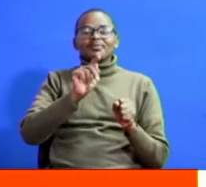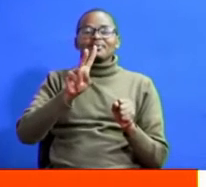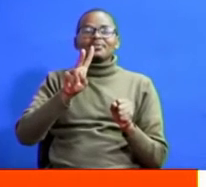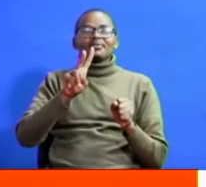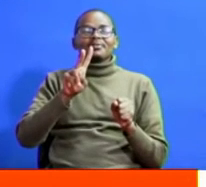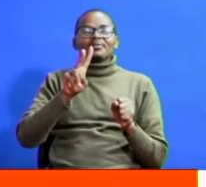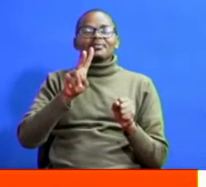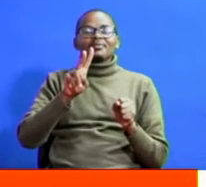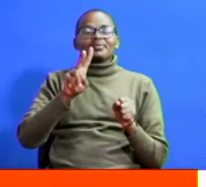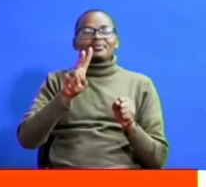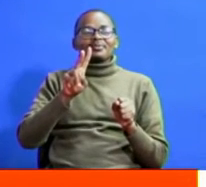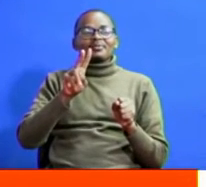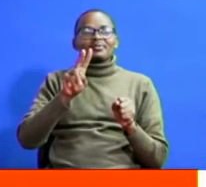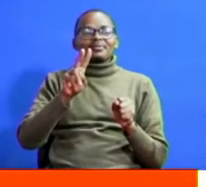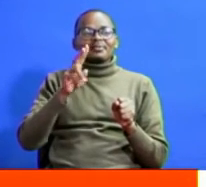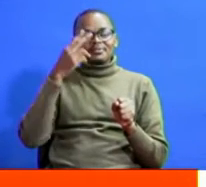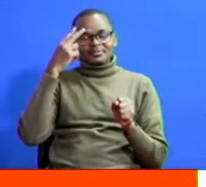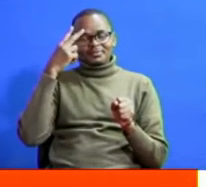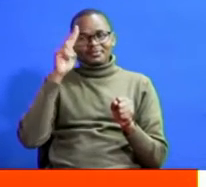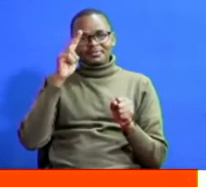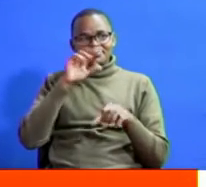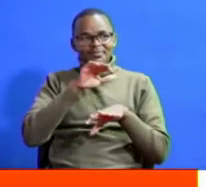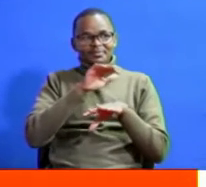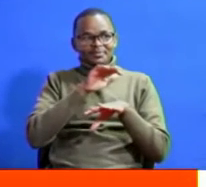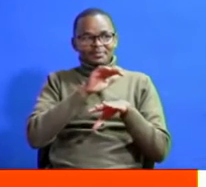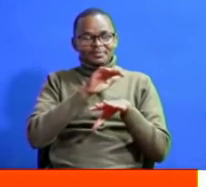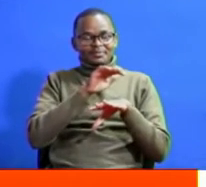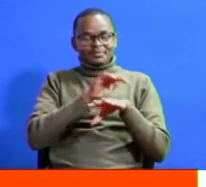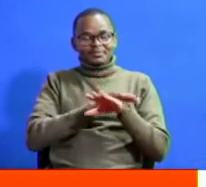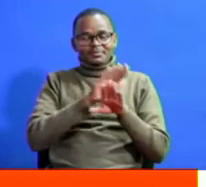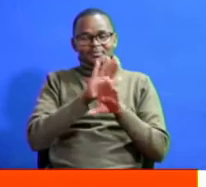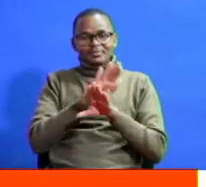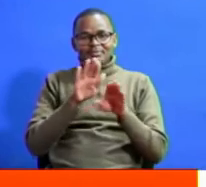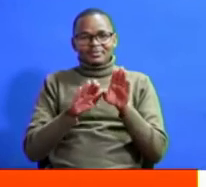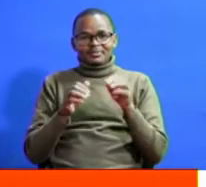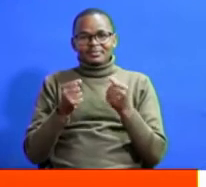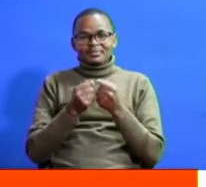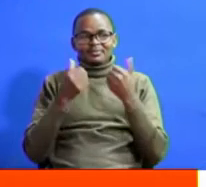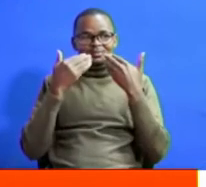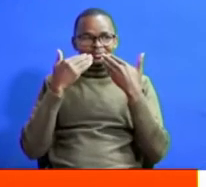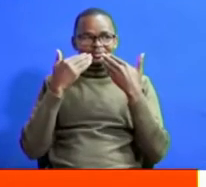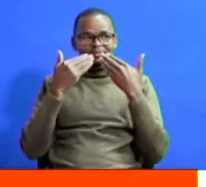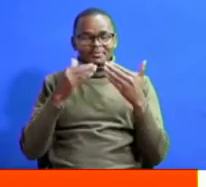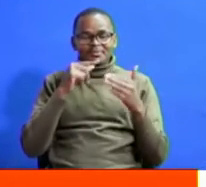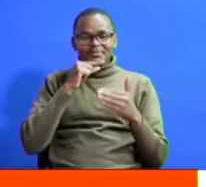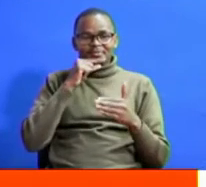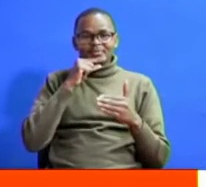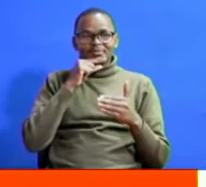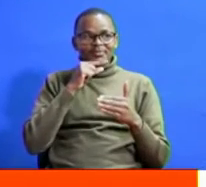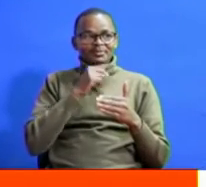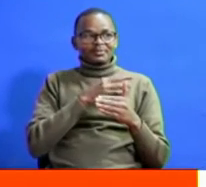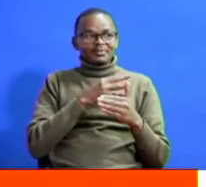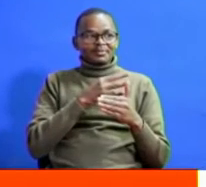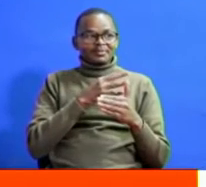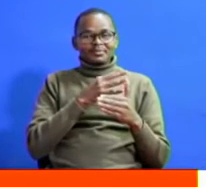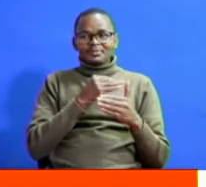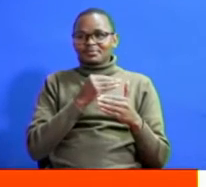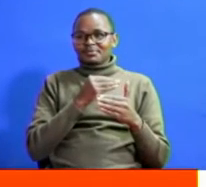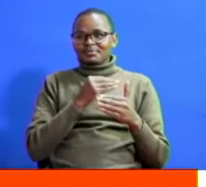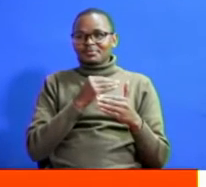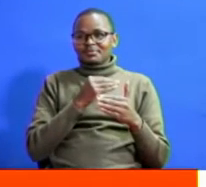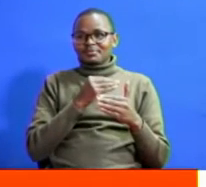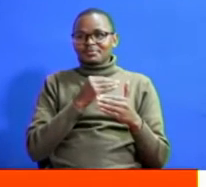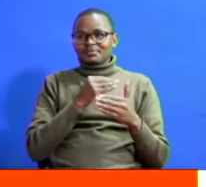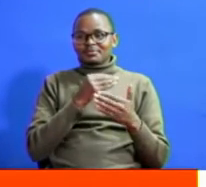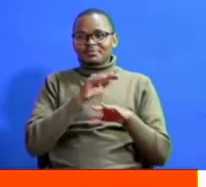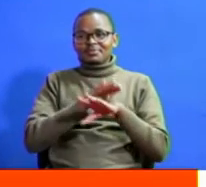well. You shall be tuning in to get the insights of everything happening. Thank you so much, gentlemen, for coming. We appreciate your